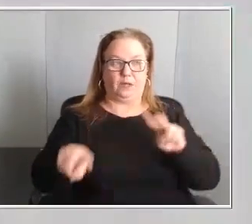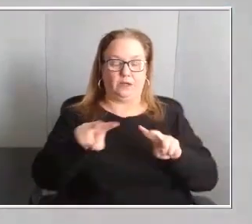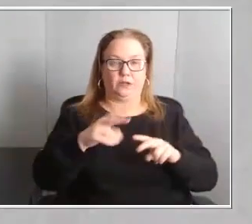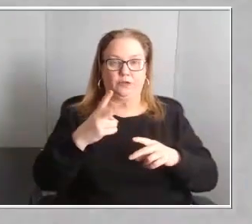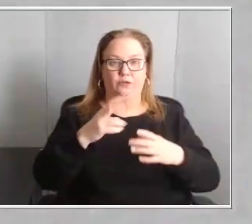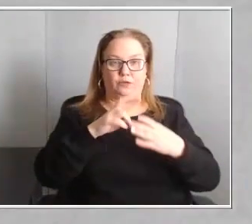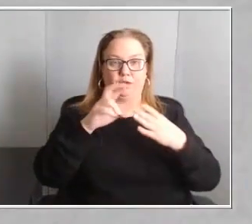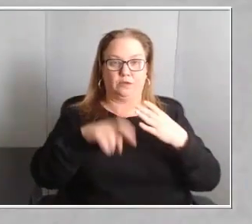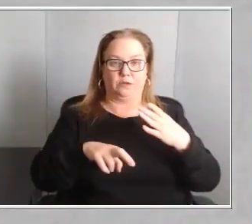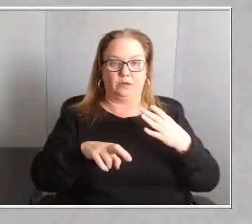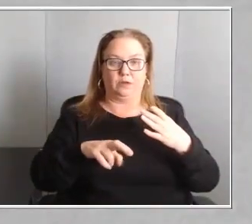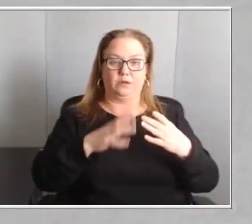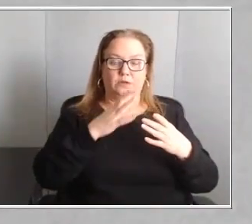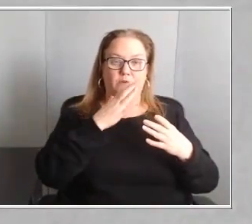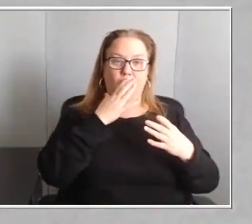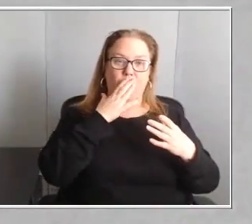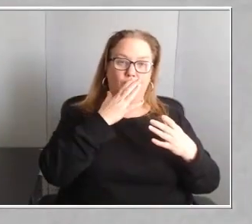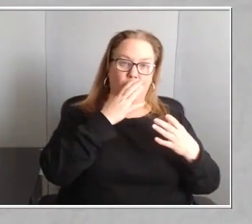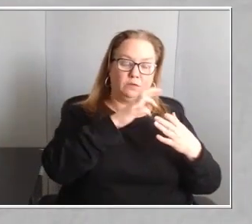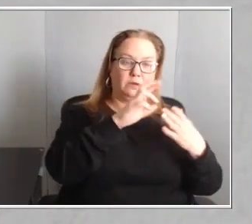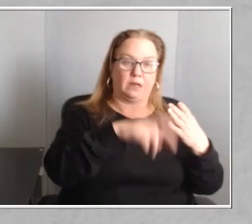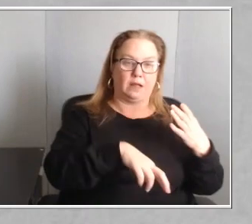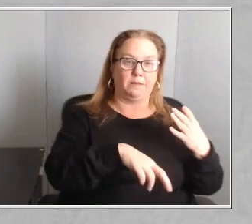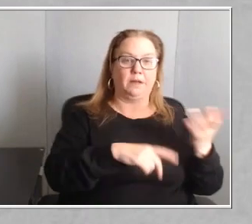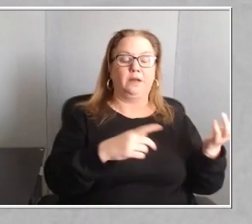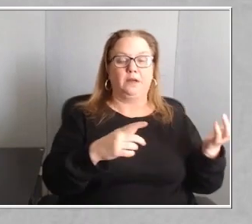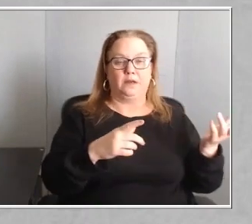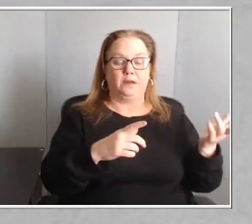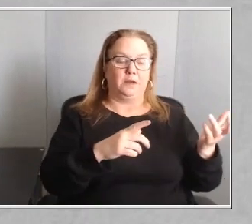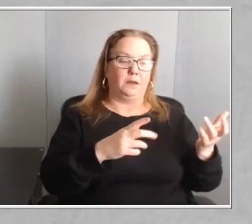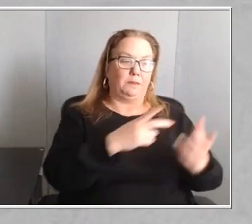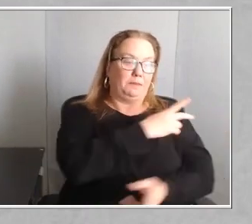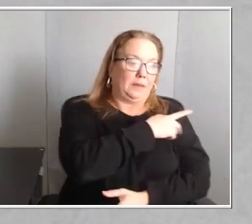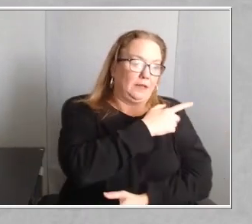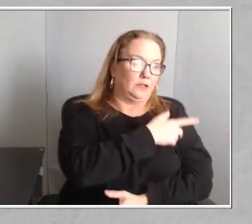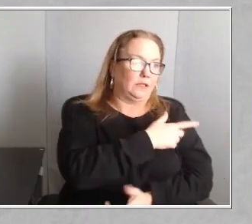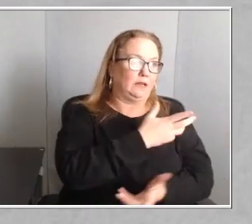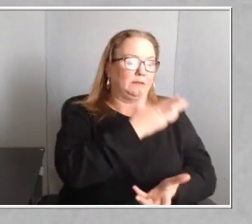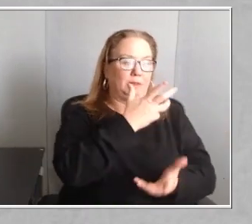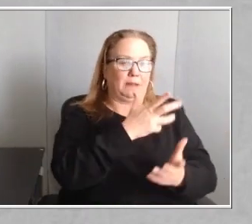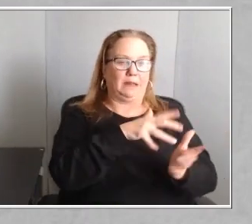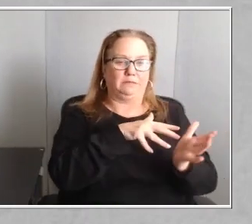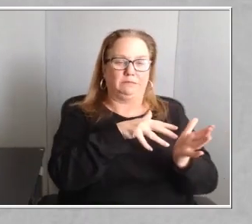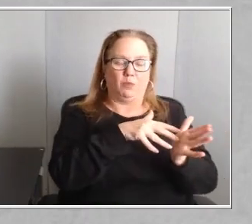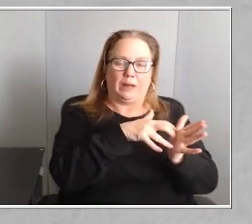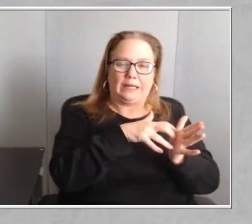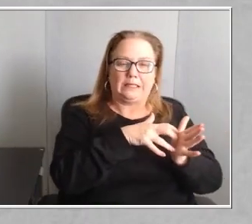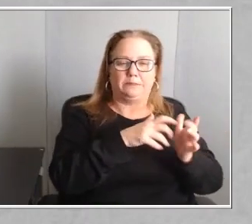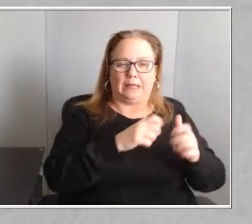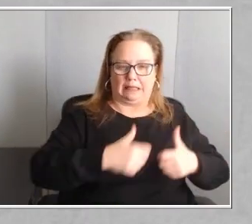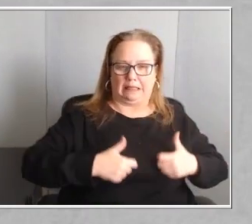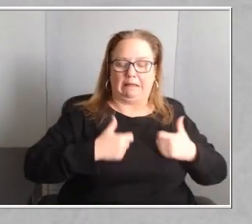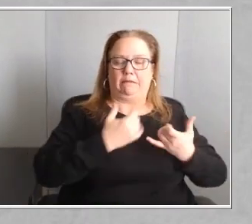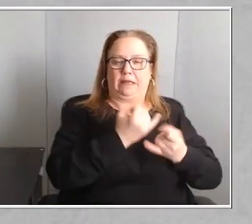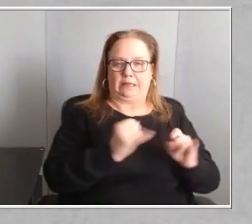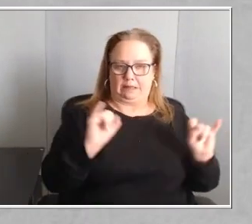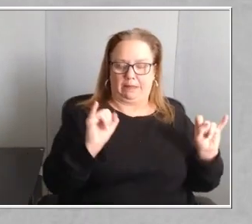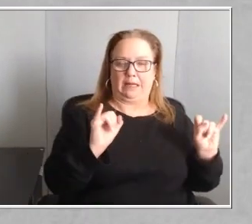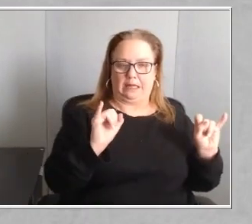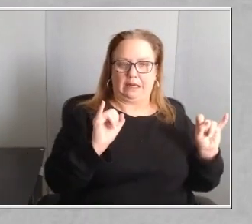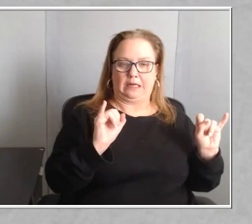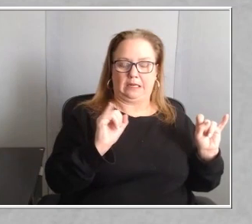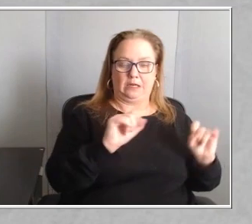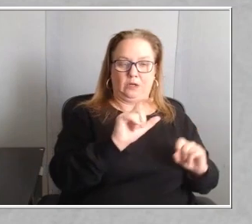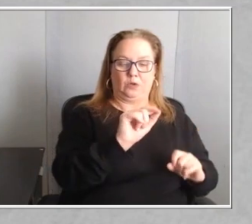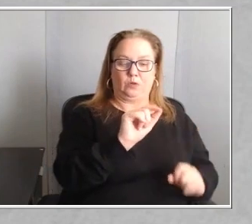was what we call good outcomes. Those patients who may have some residual deficits but are able to live an independent life. So